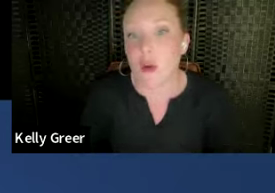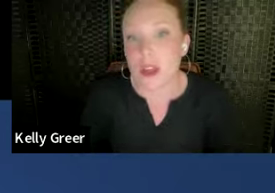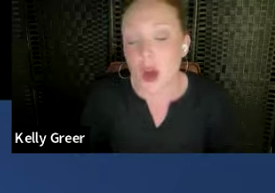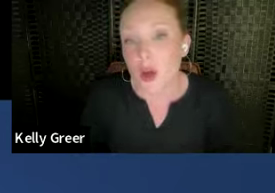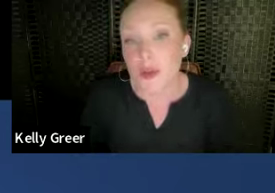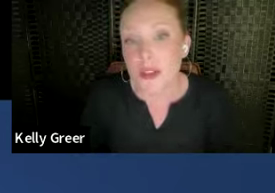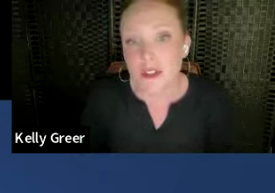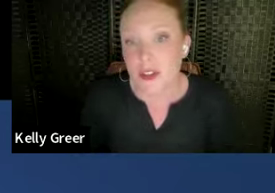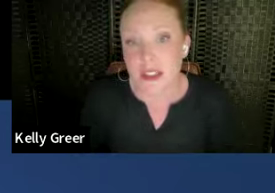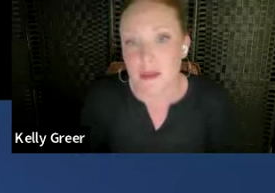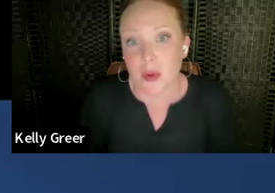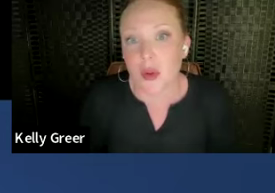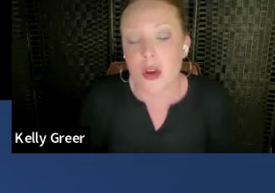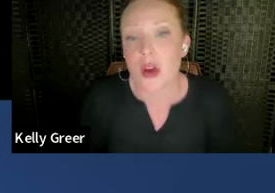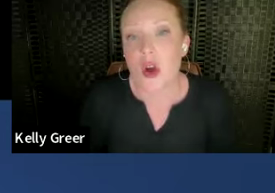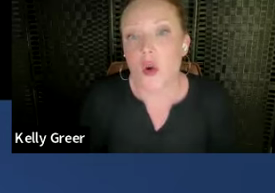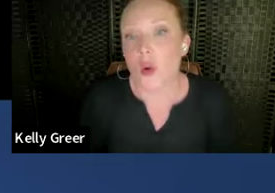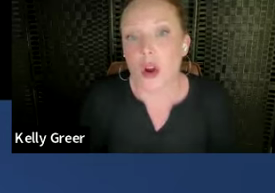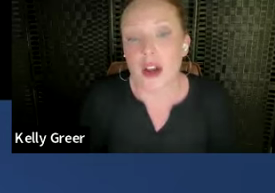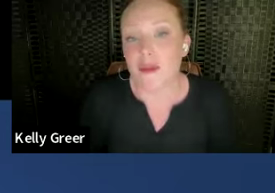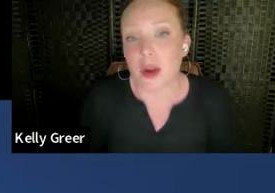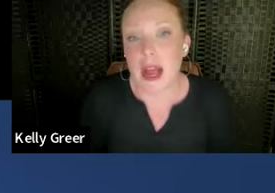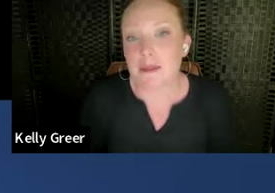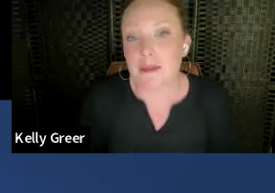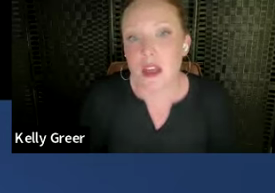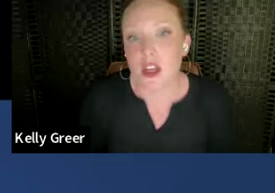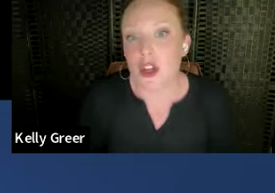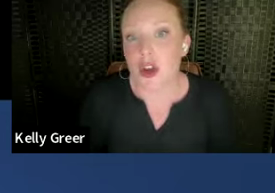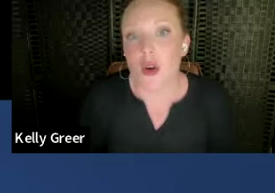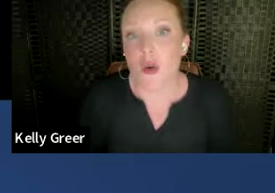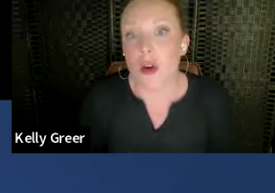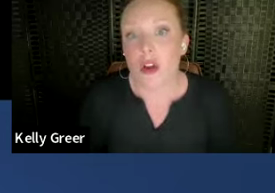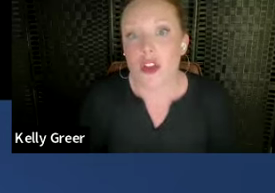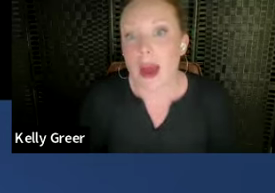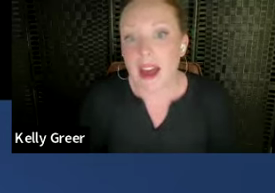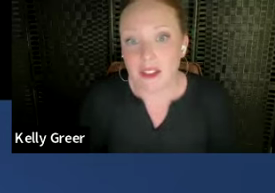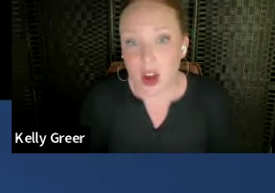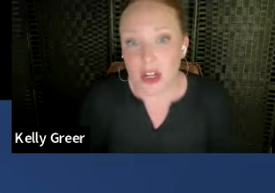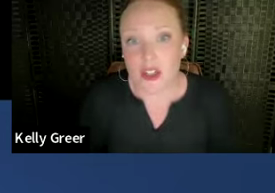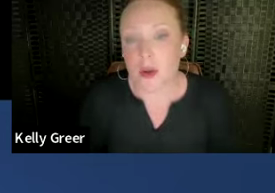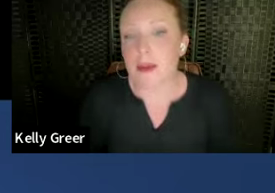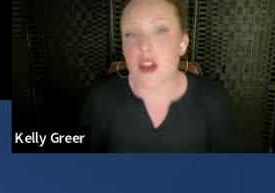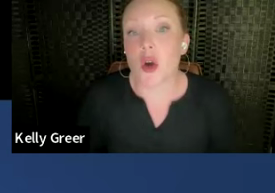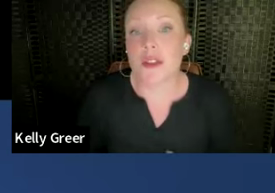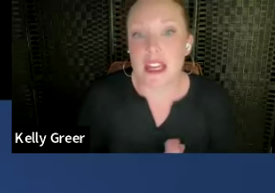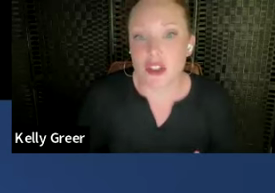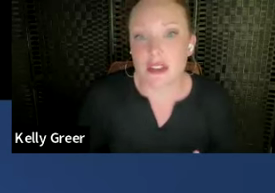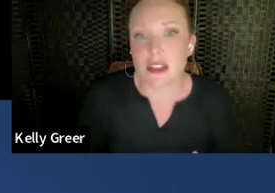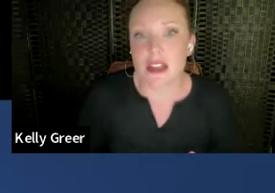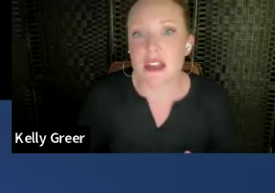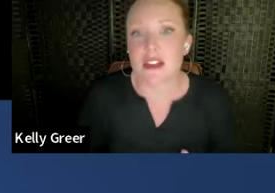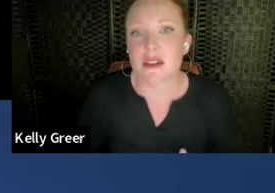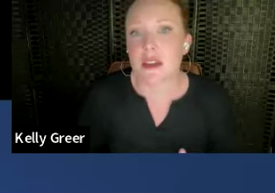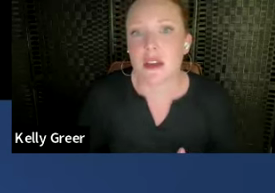not an event that we host, for example, or if perhaps, you know, you have CART, or maybe the